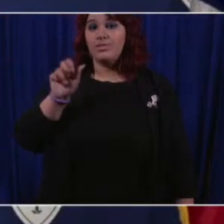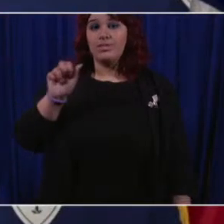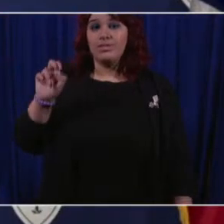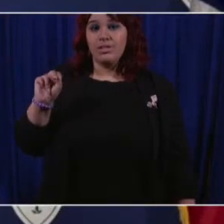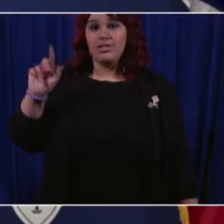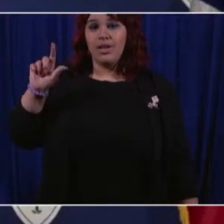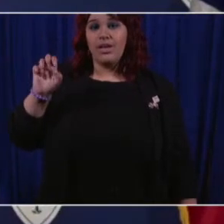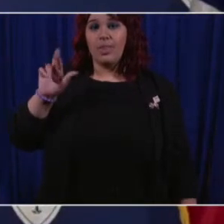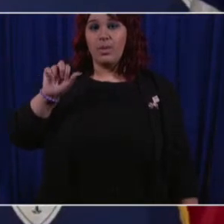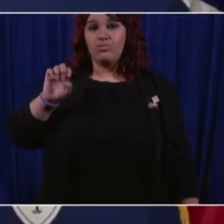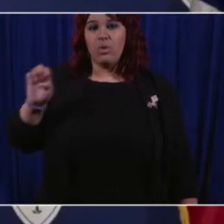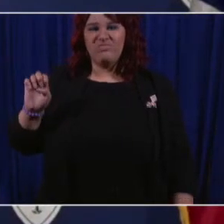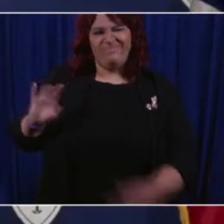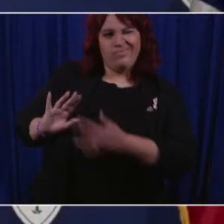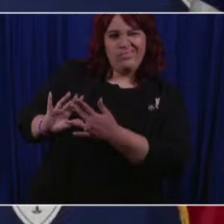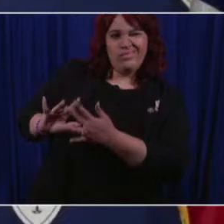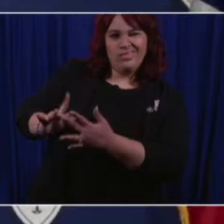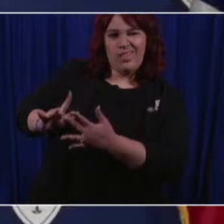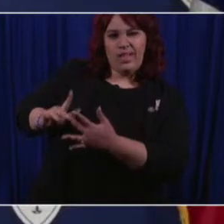Hey, Dan.